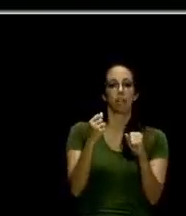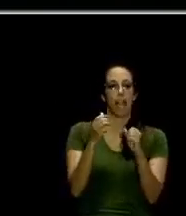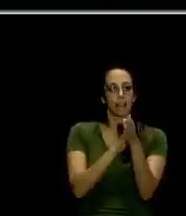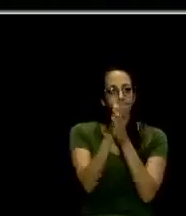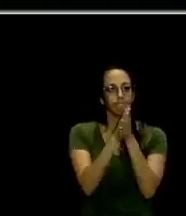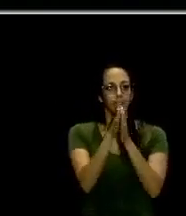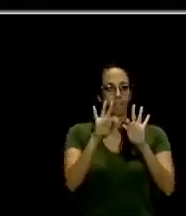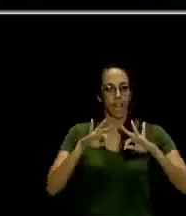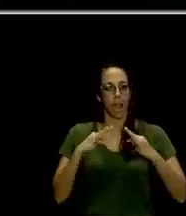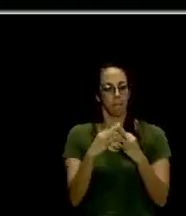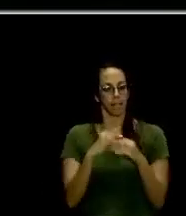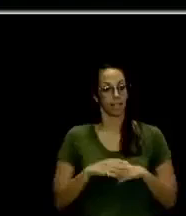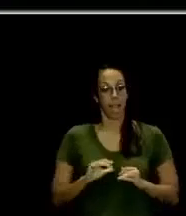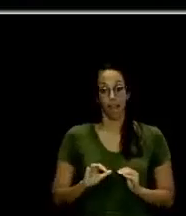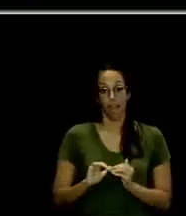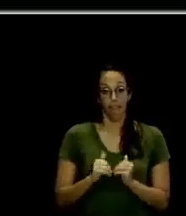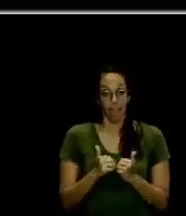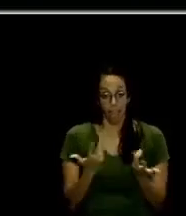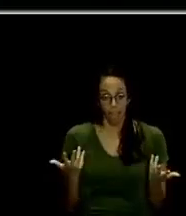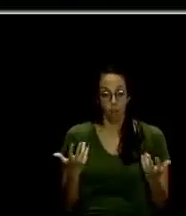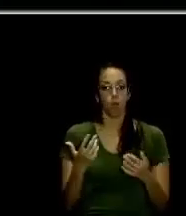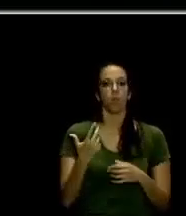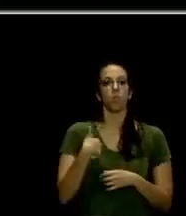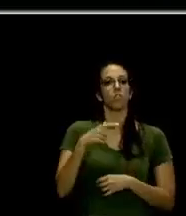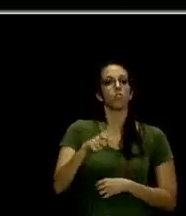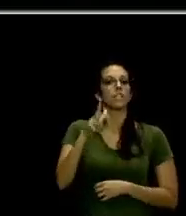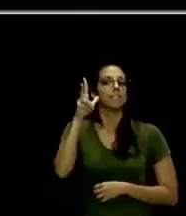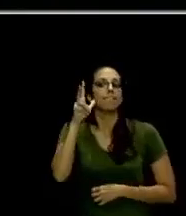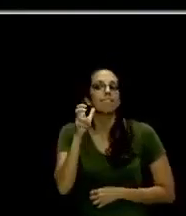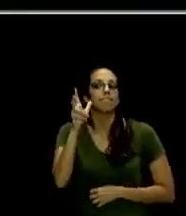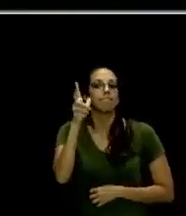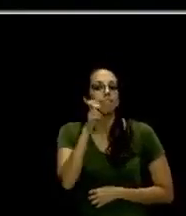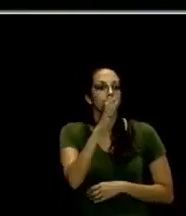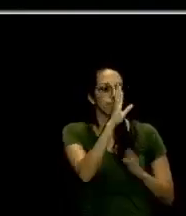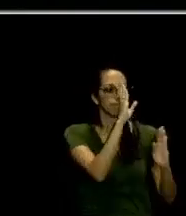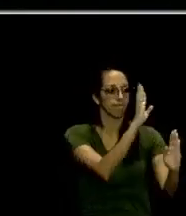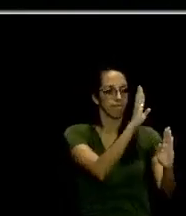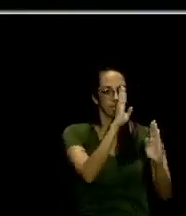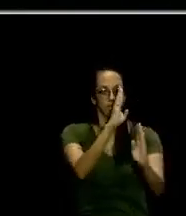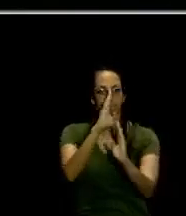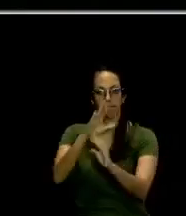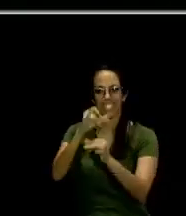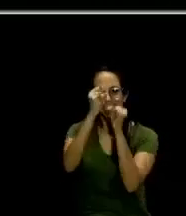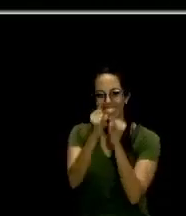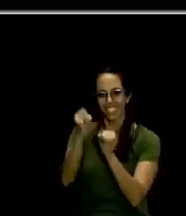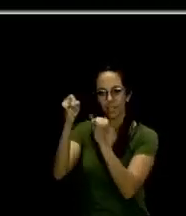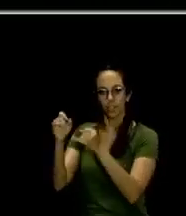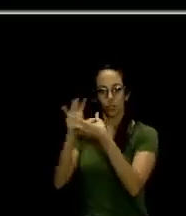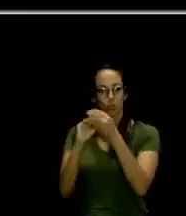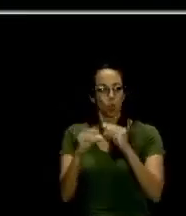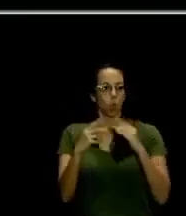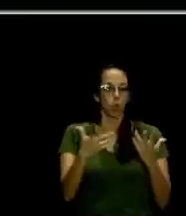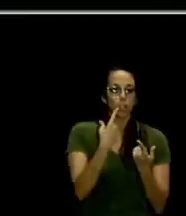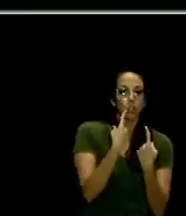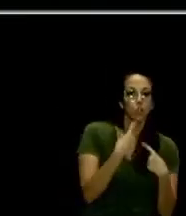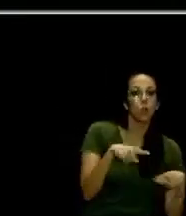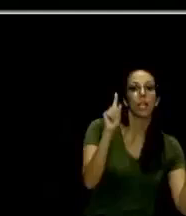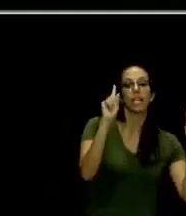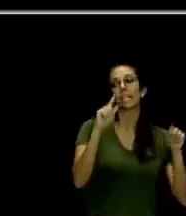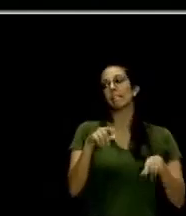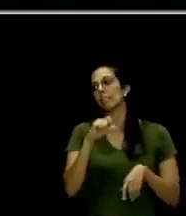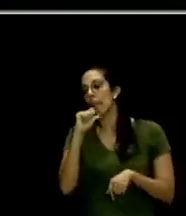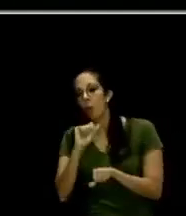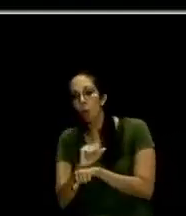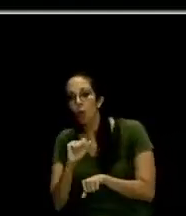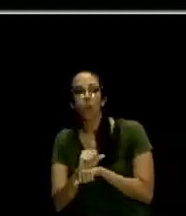the only way we are able to do so is to really hear directly from each and every one of you the things that are working really well and the things that we